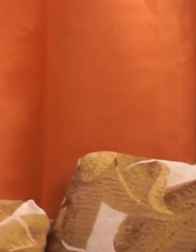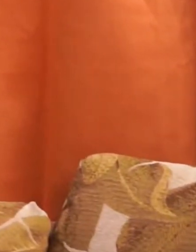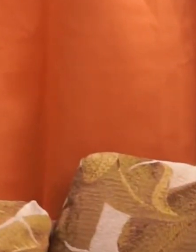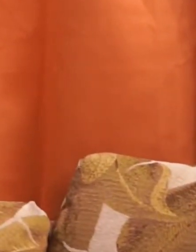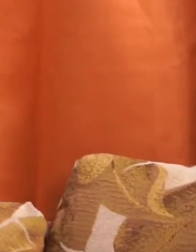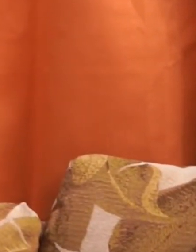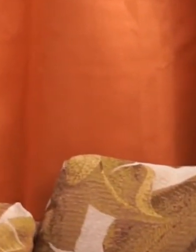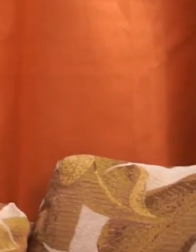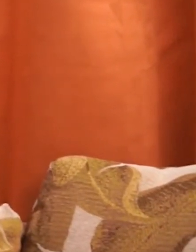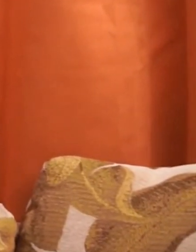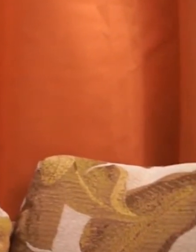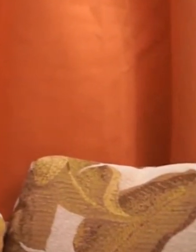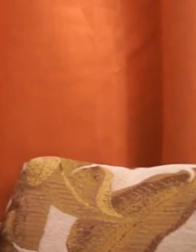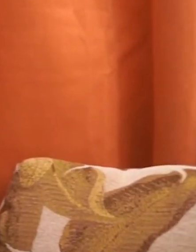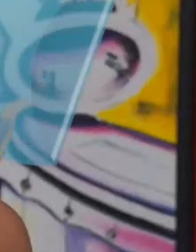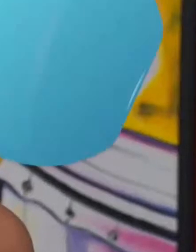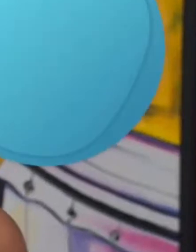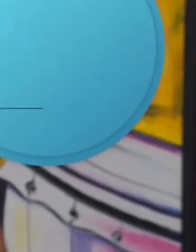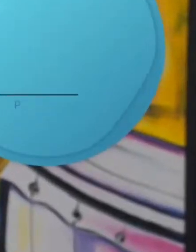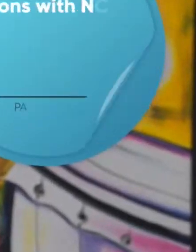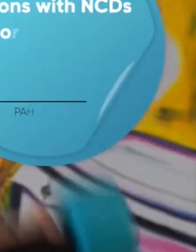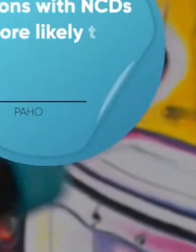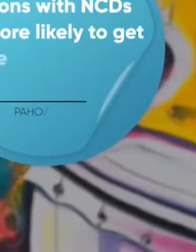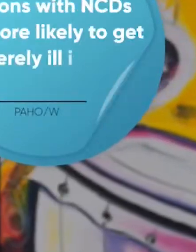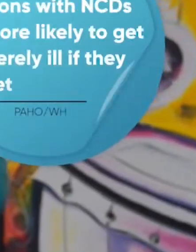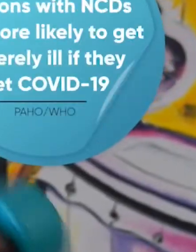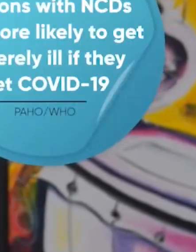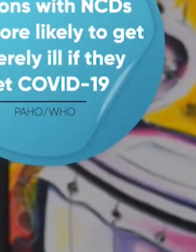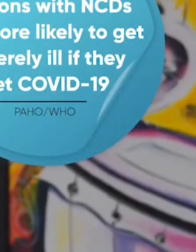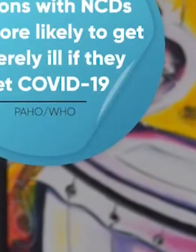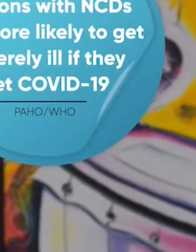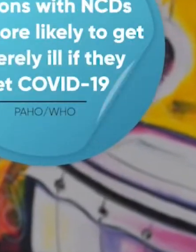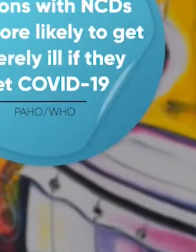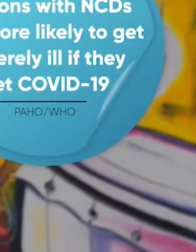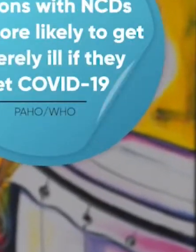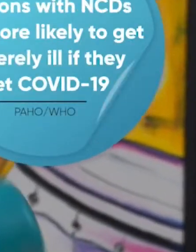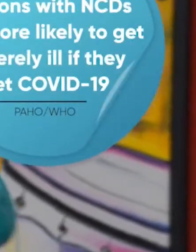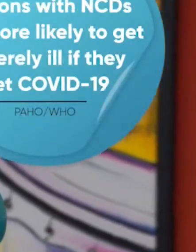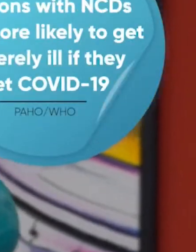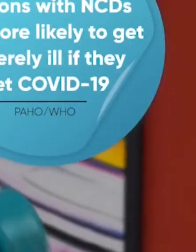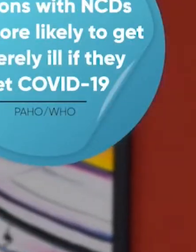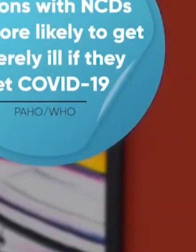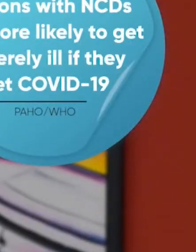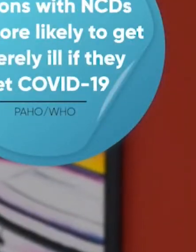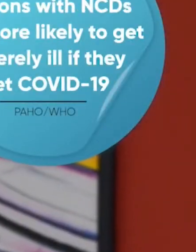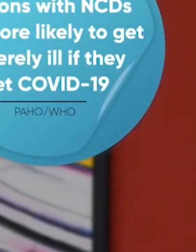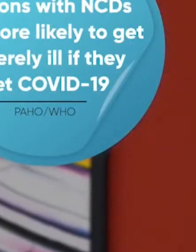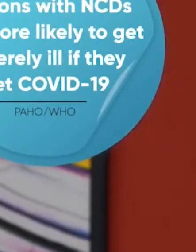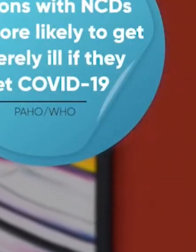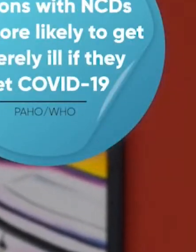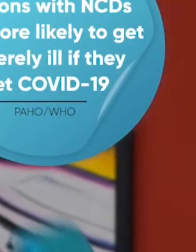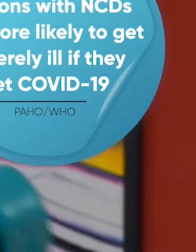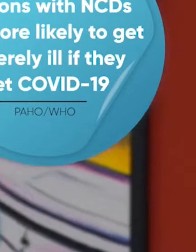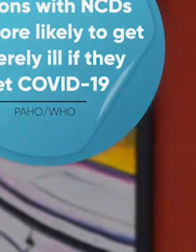when is your morning exercise so important? Since the World Health Organization say that people with NCDs are more likely to get real sick